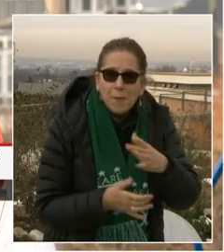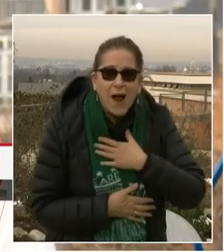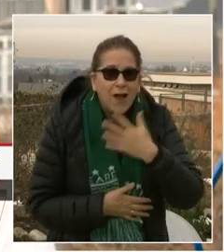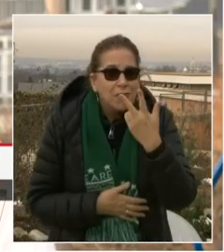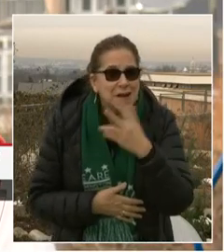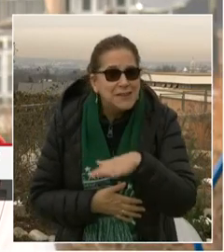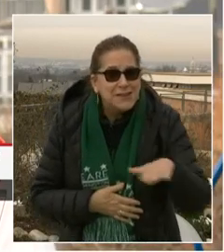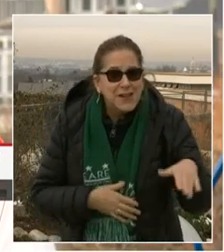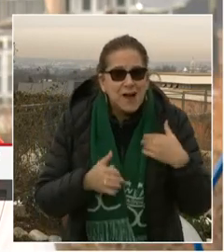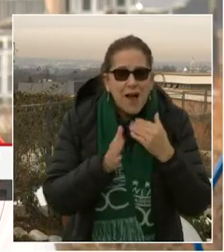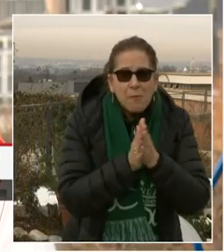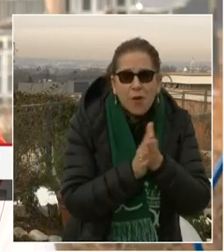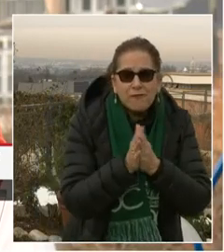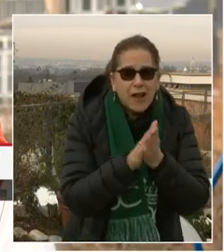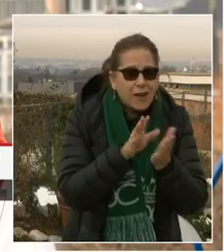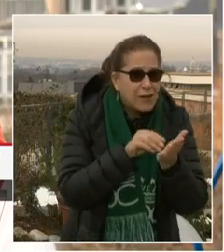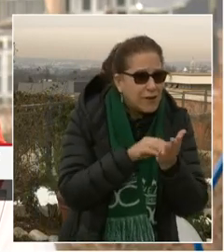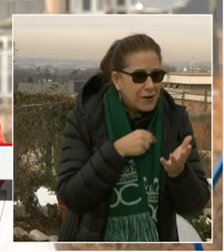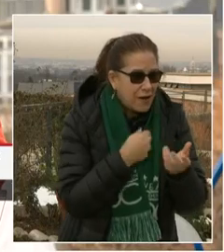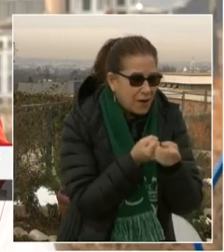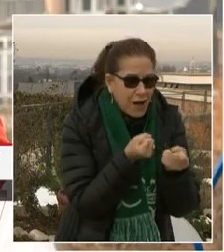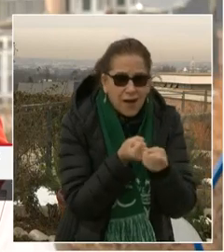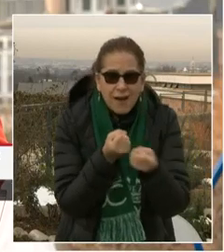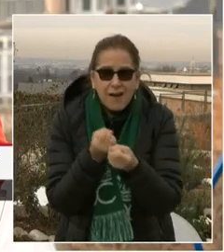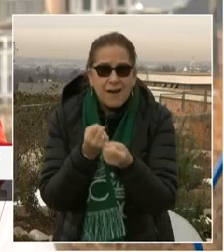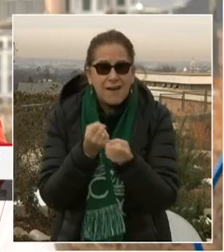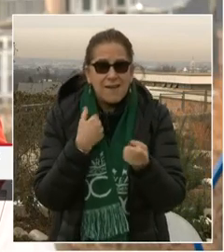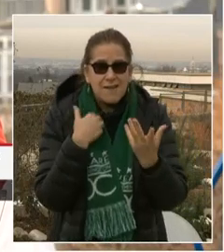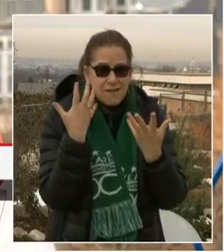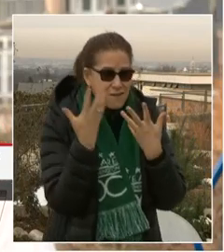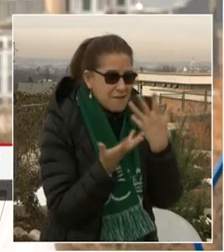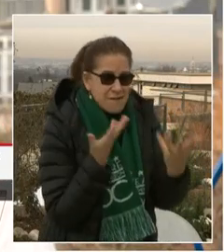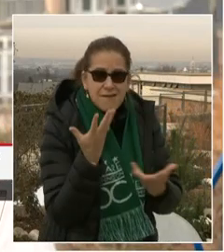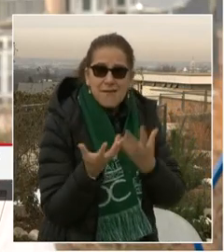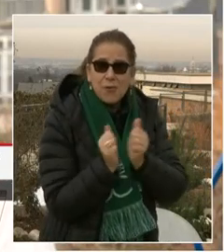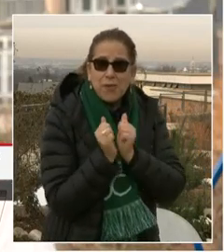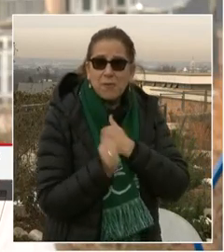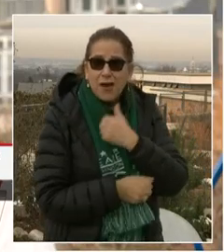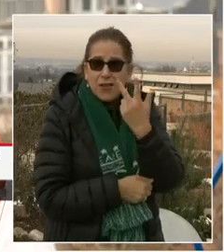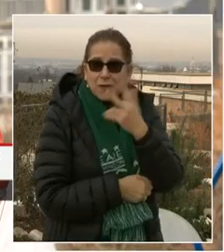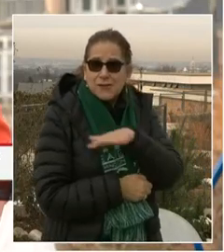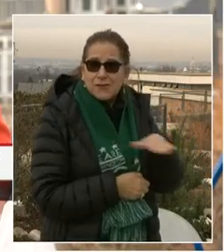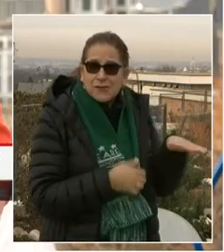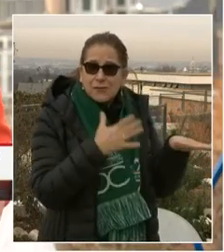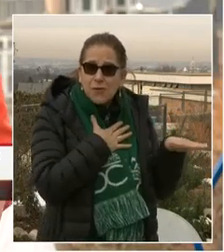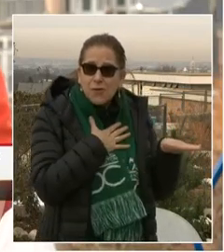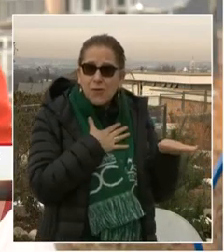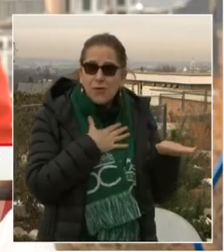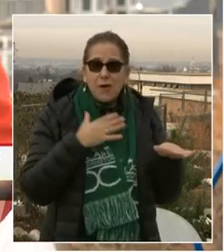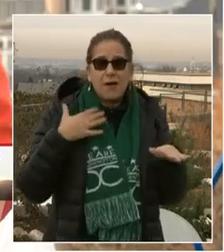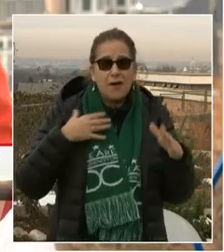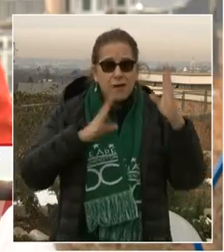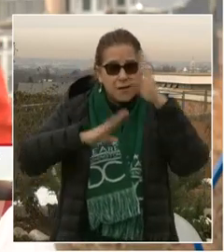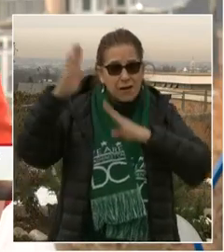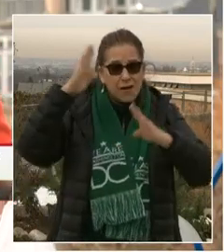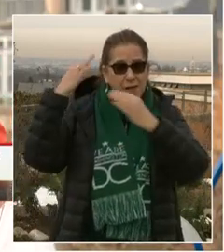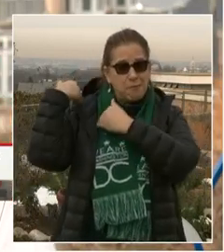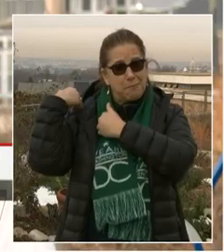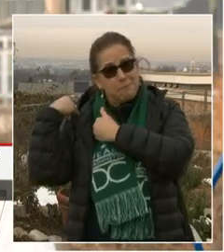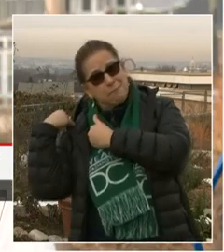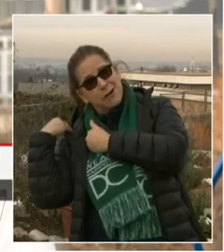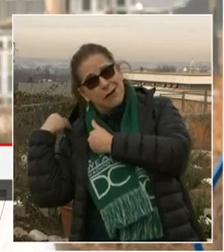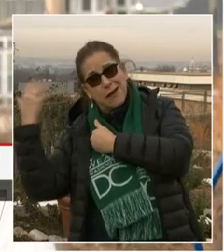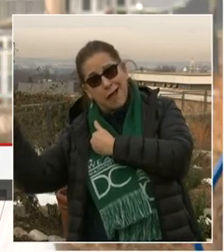I watched them grow without the financial burden looming over us. Going back to school is important to me. I want